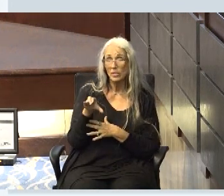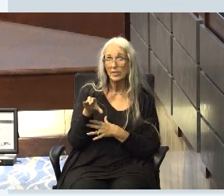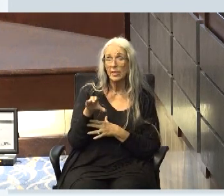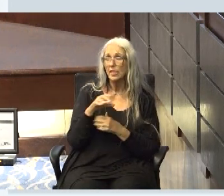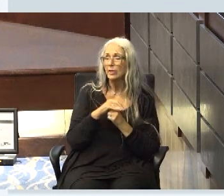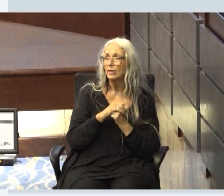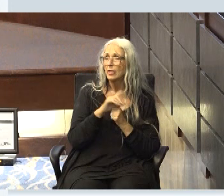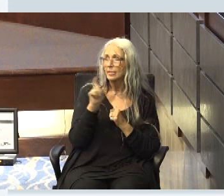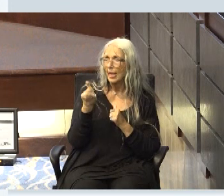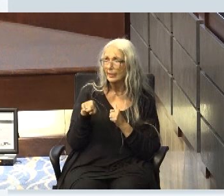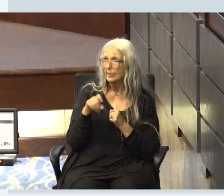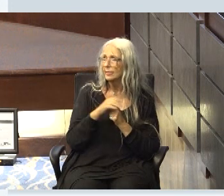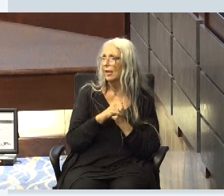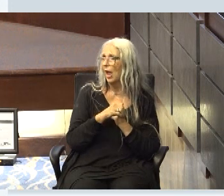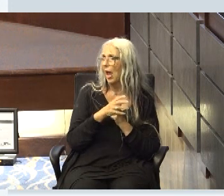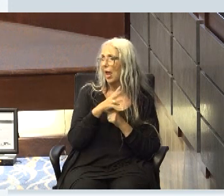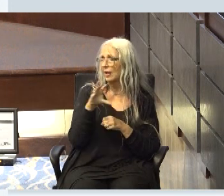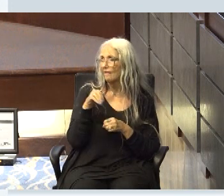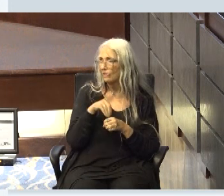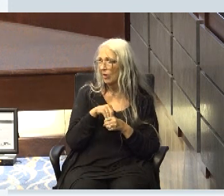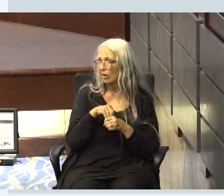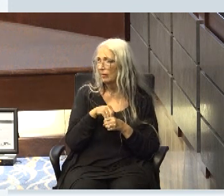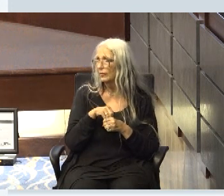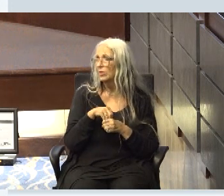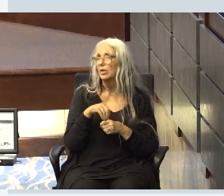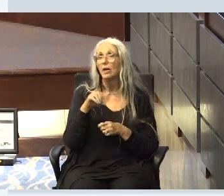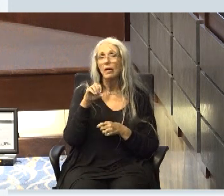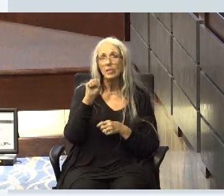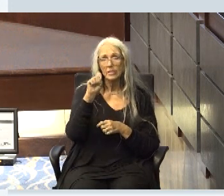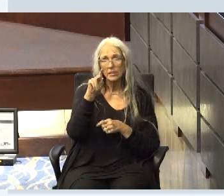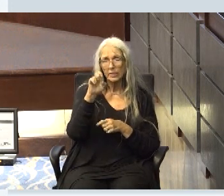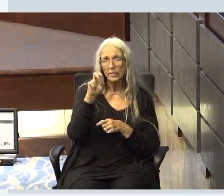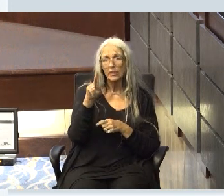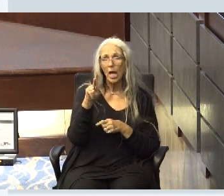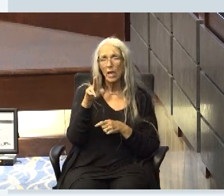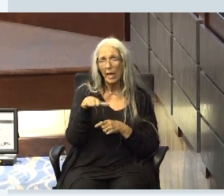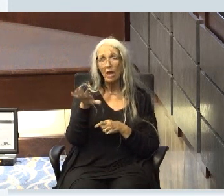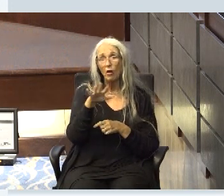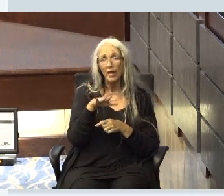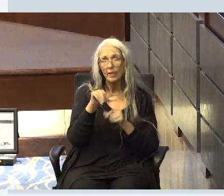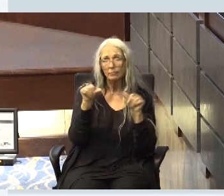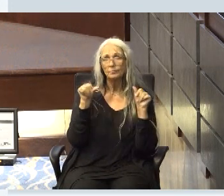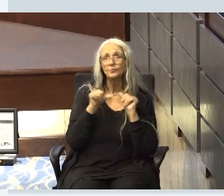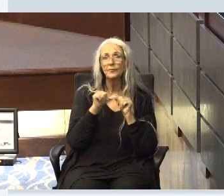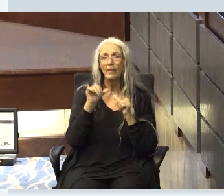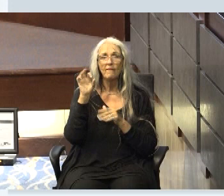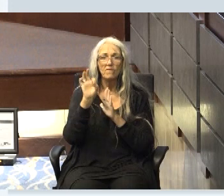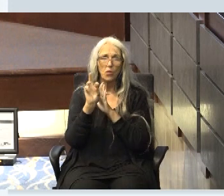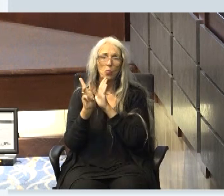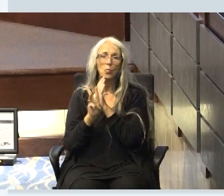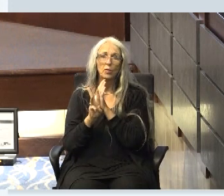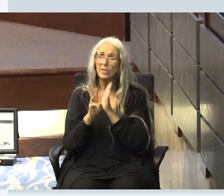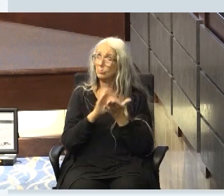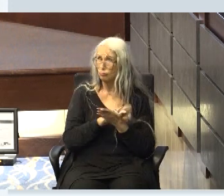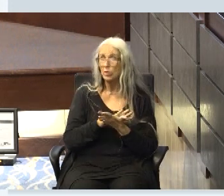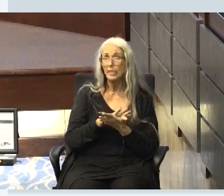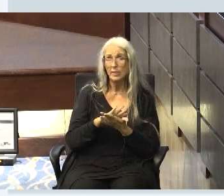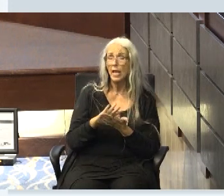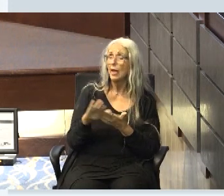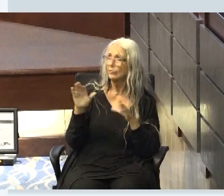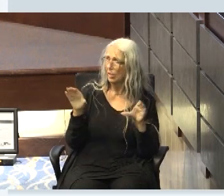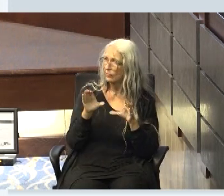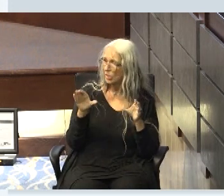Then also notably, they've been involved in the stockyards in Fort Worth as well. So they've done it all, really. It lends themselves very well to this